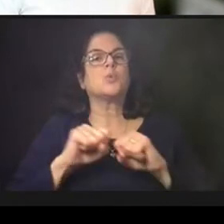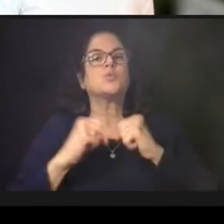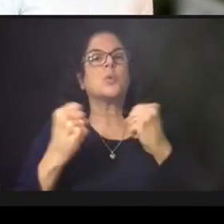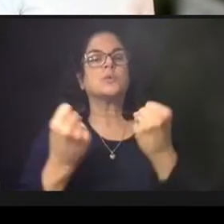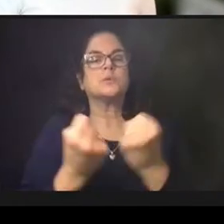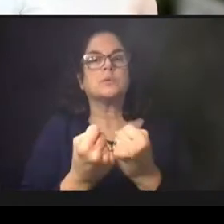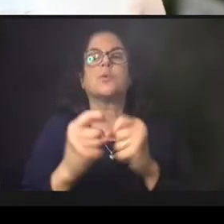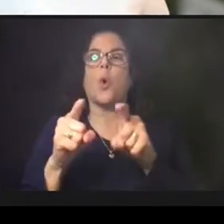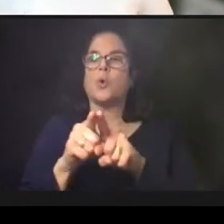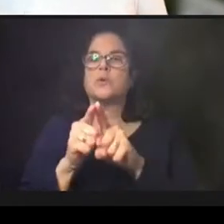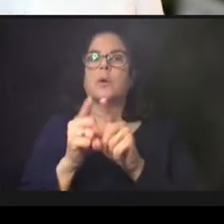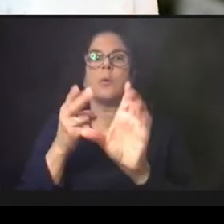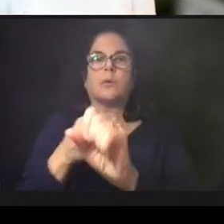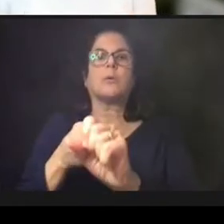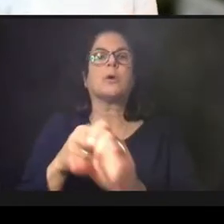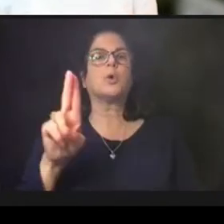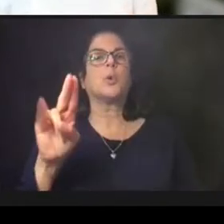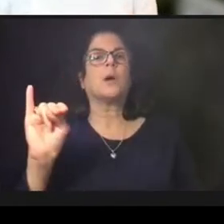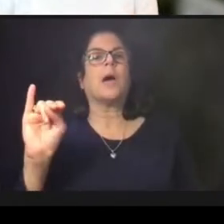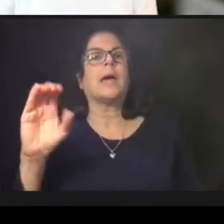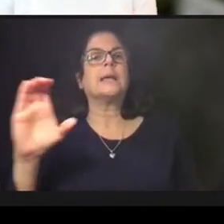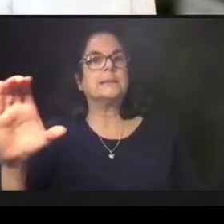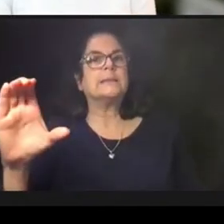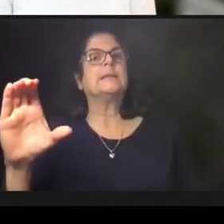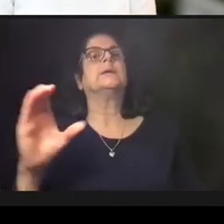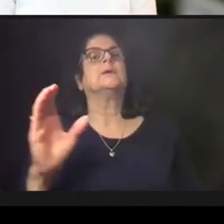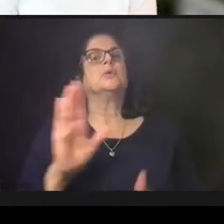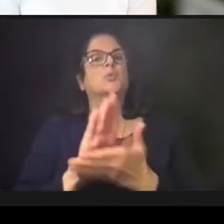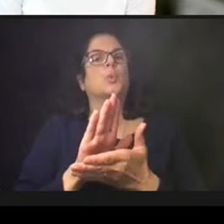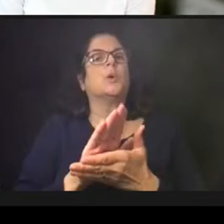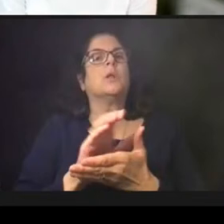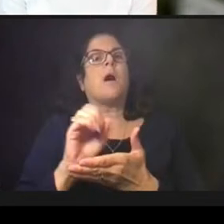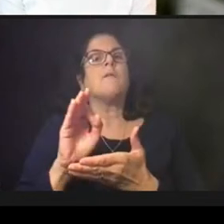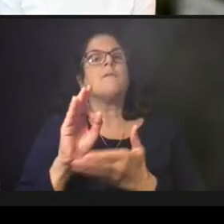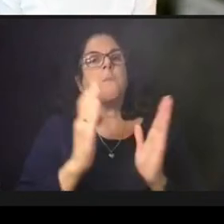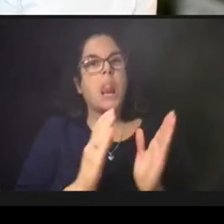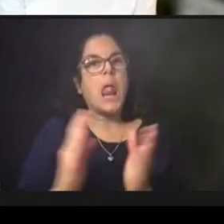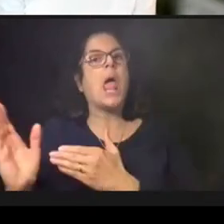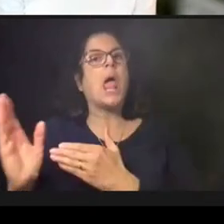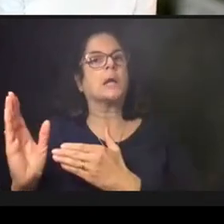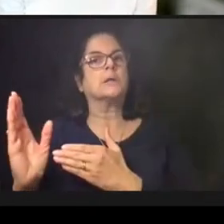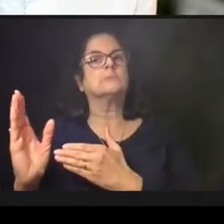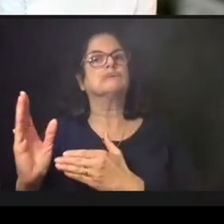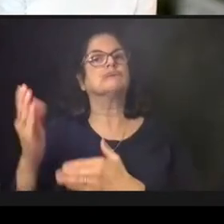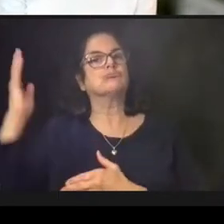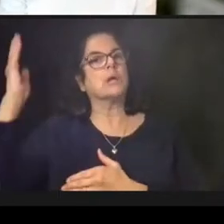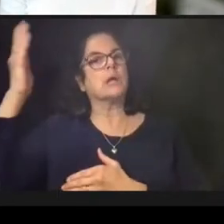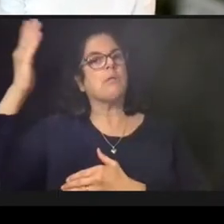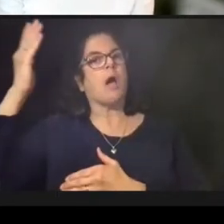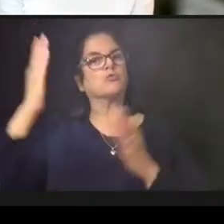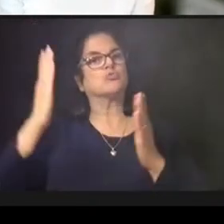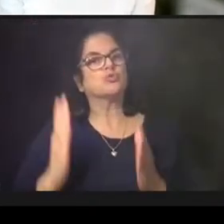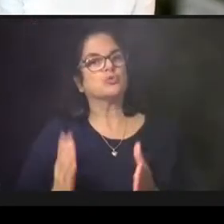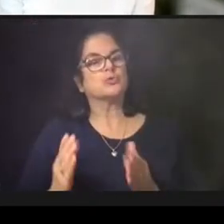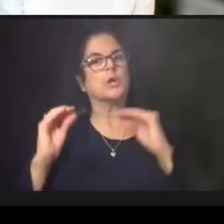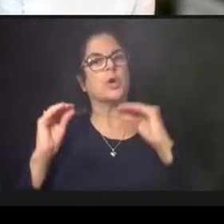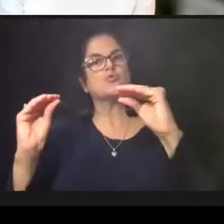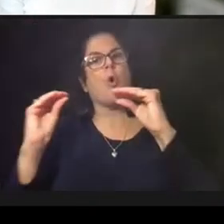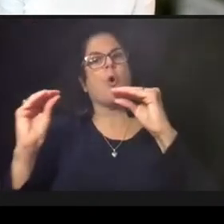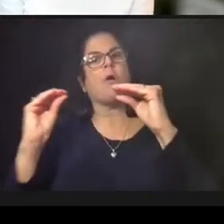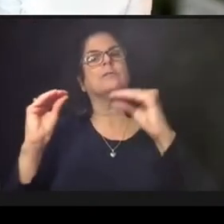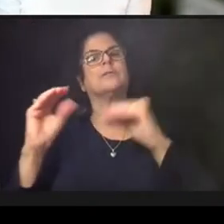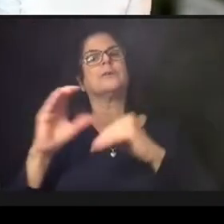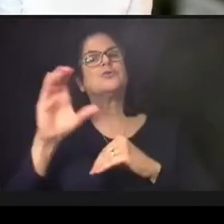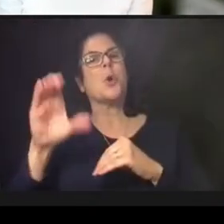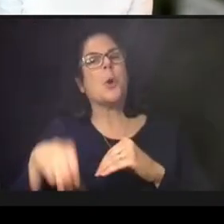School of Planning as an adjunct lecturer. In fact, Greg taught a Chicago planning development